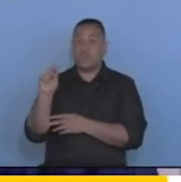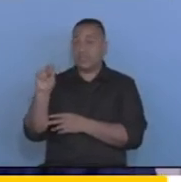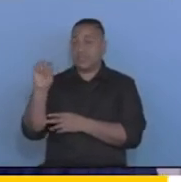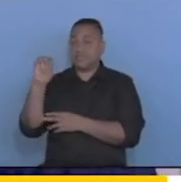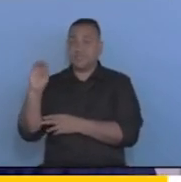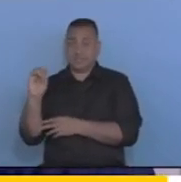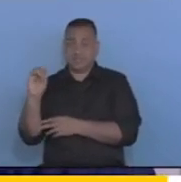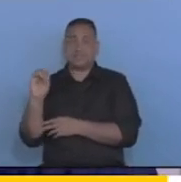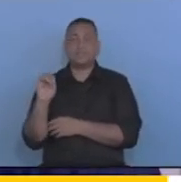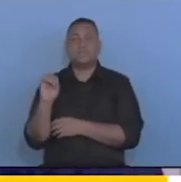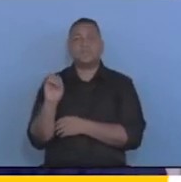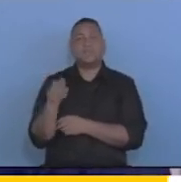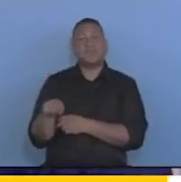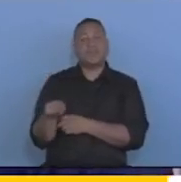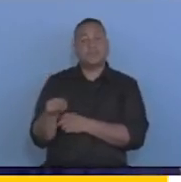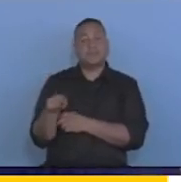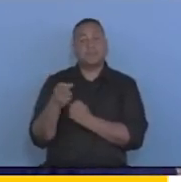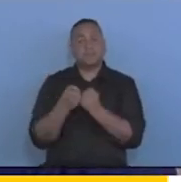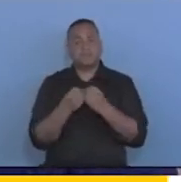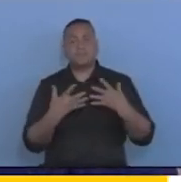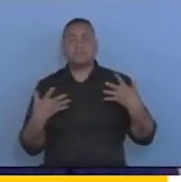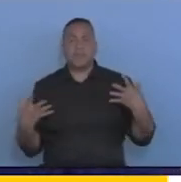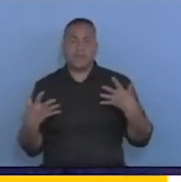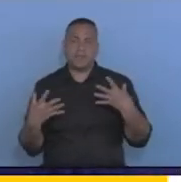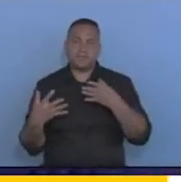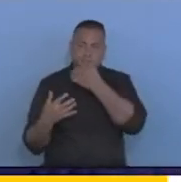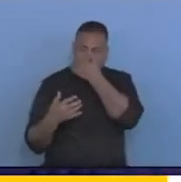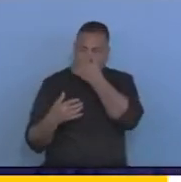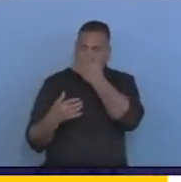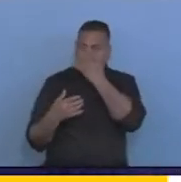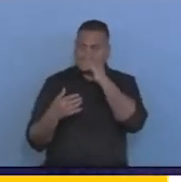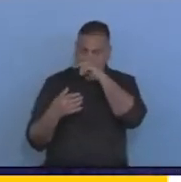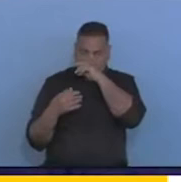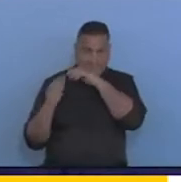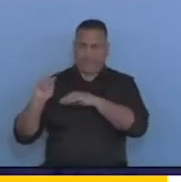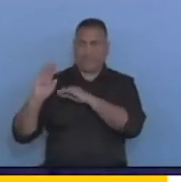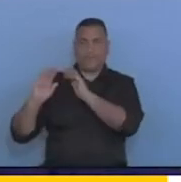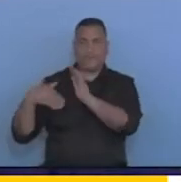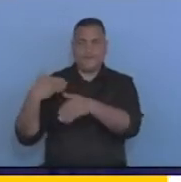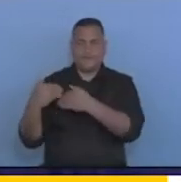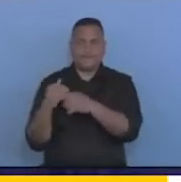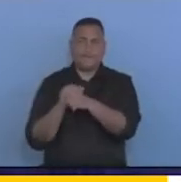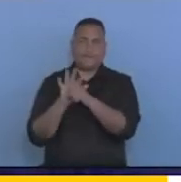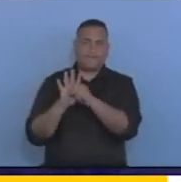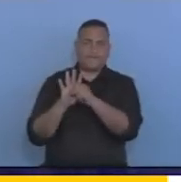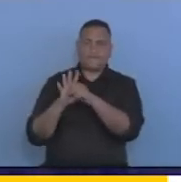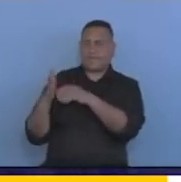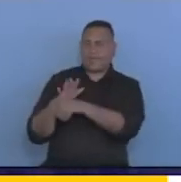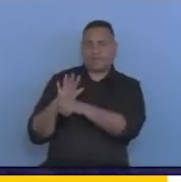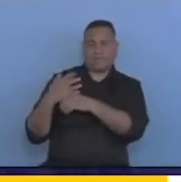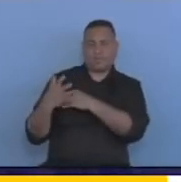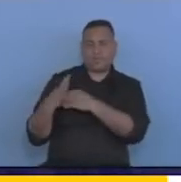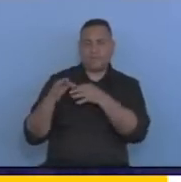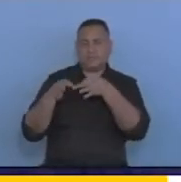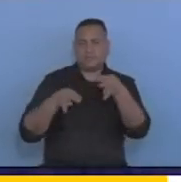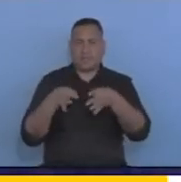there's a lot to talk about, because we're going to move on and we're going to cover various aspects. And of course, with all the amazing courses